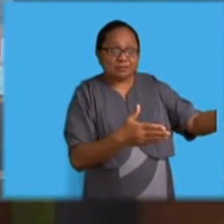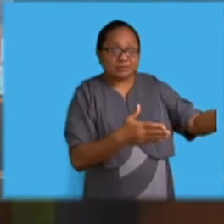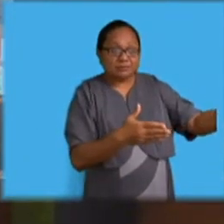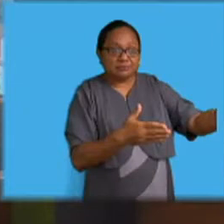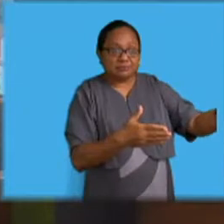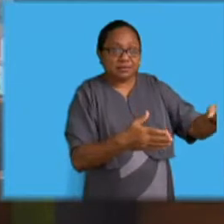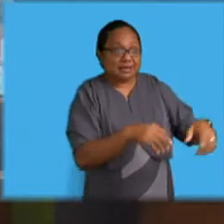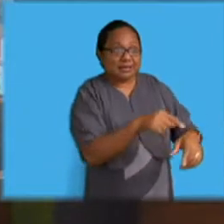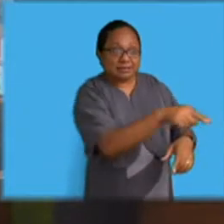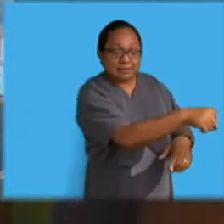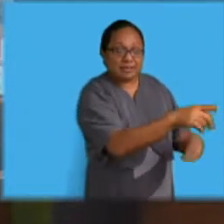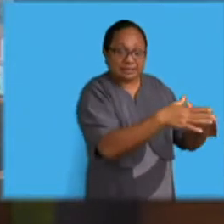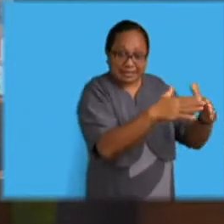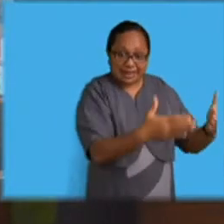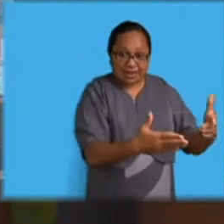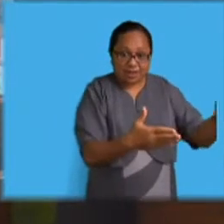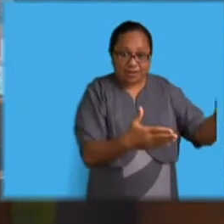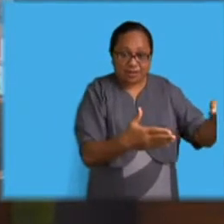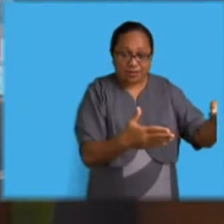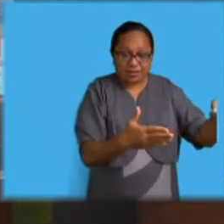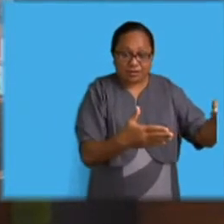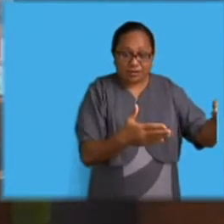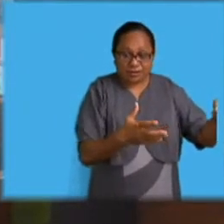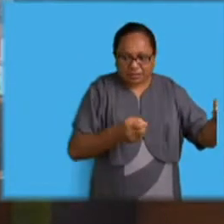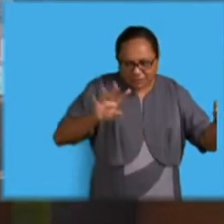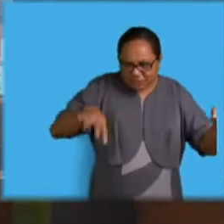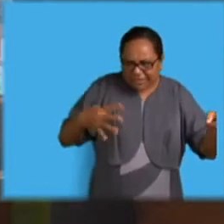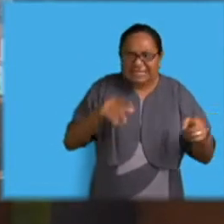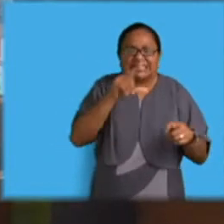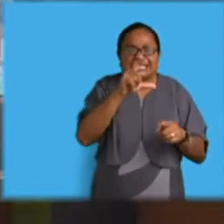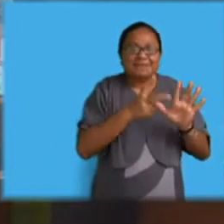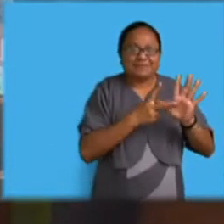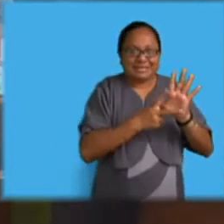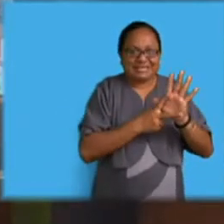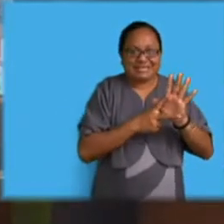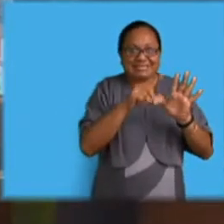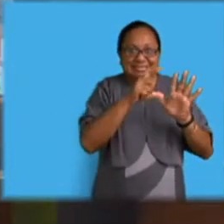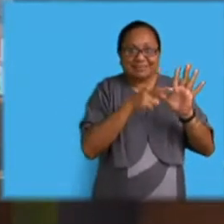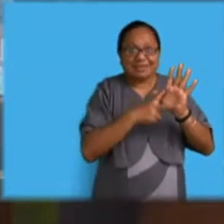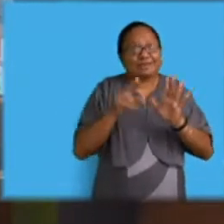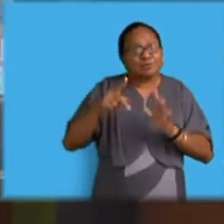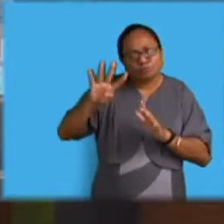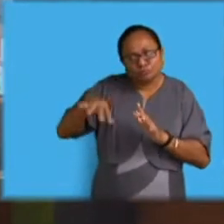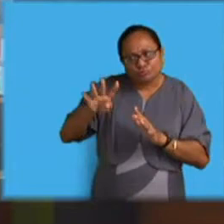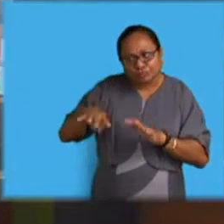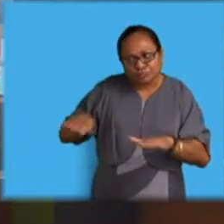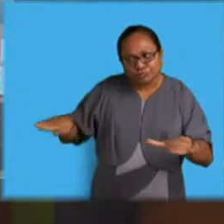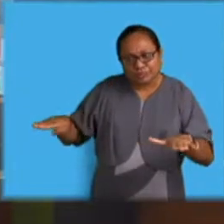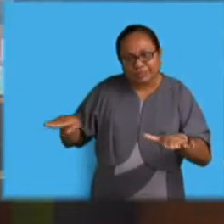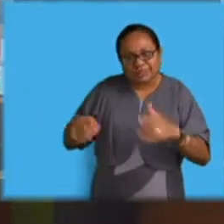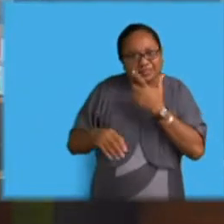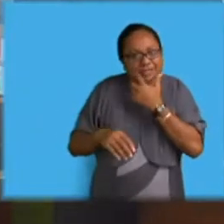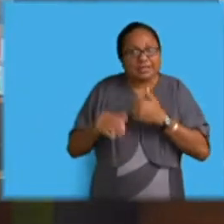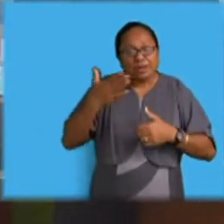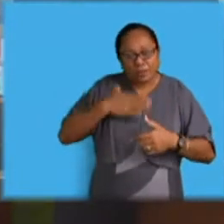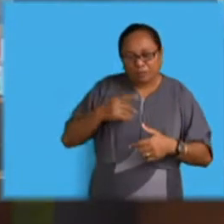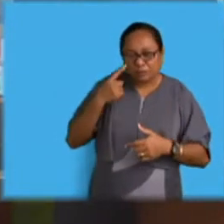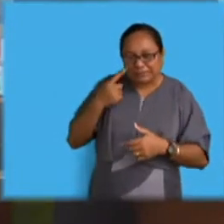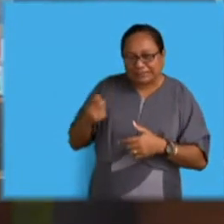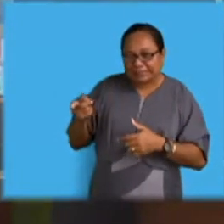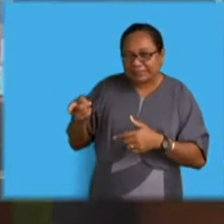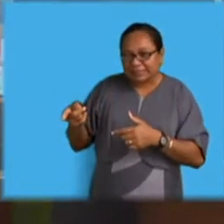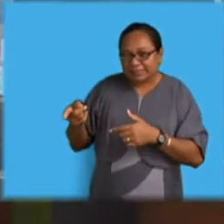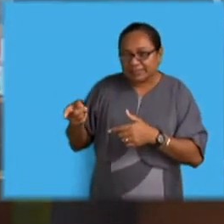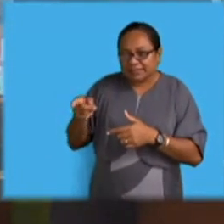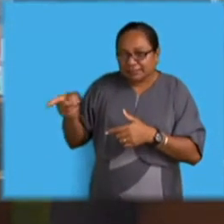in detail the curriculum vitae of students to see what differentiates the child from the rest of the flock